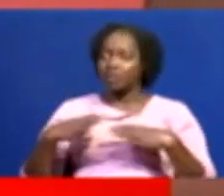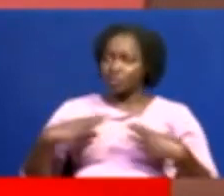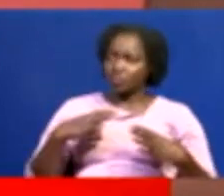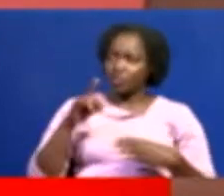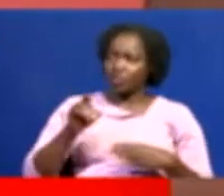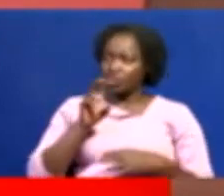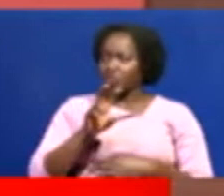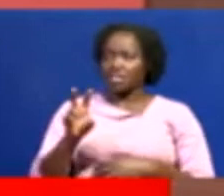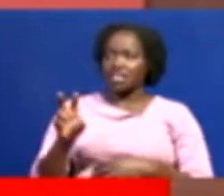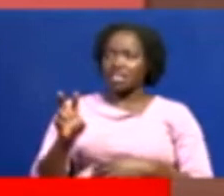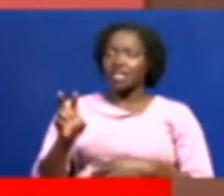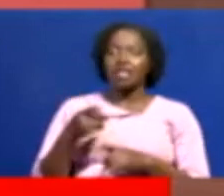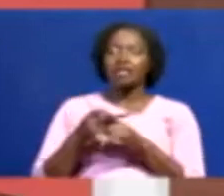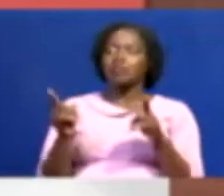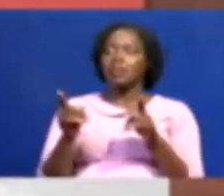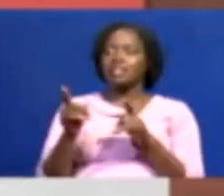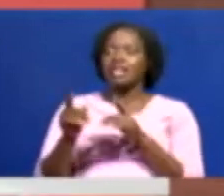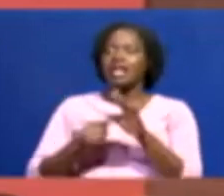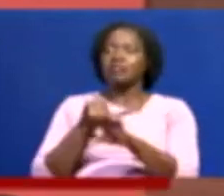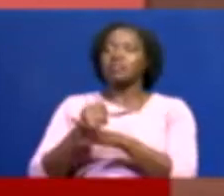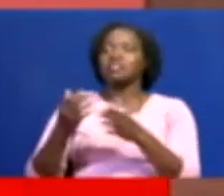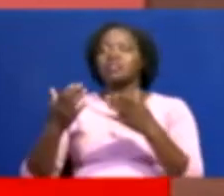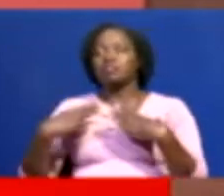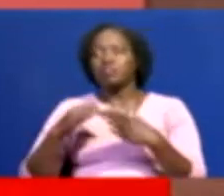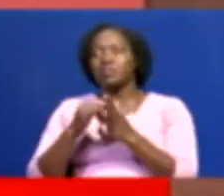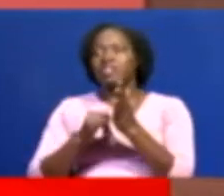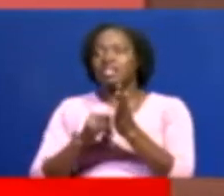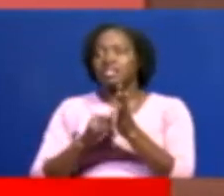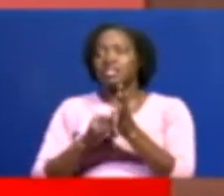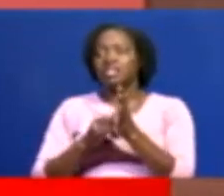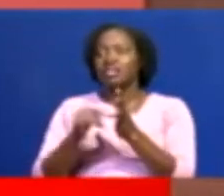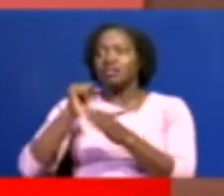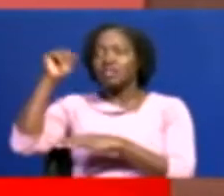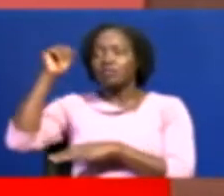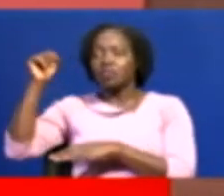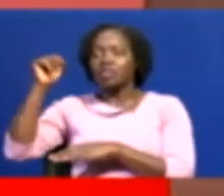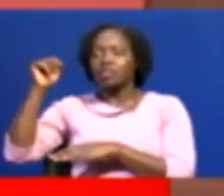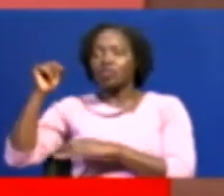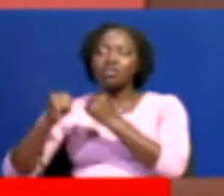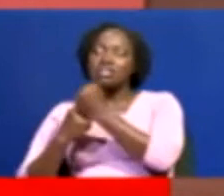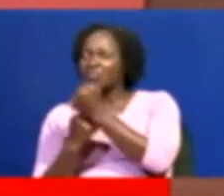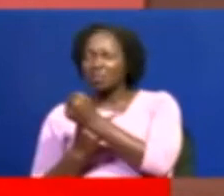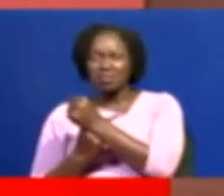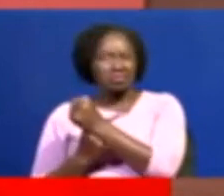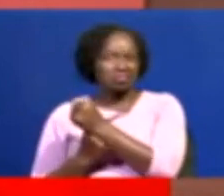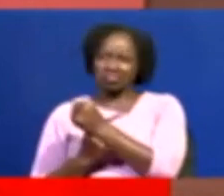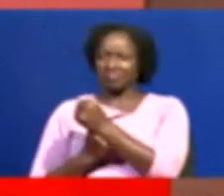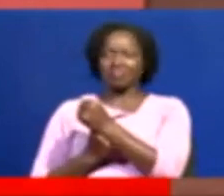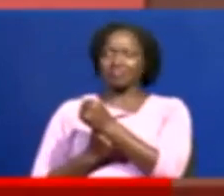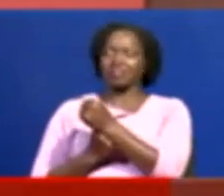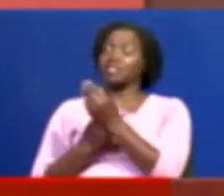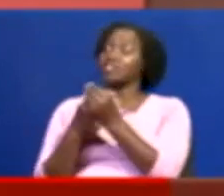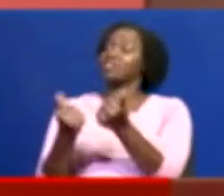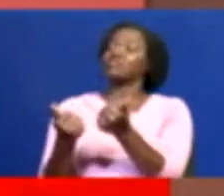need to see. But appointing people just because of the political inclination to